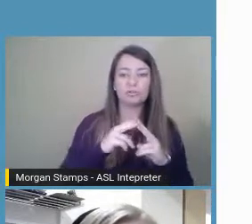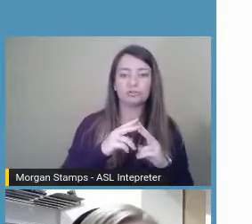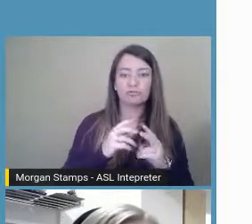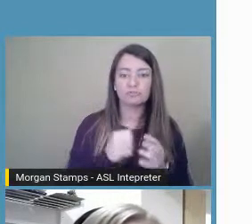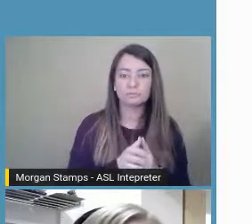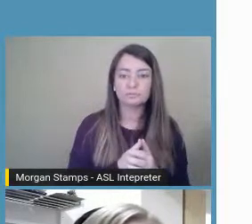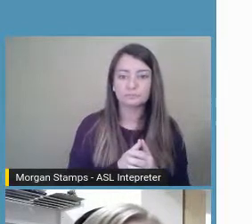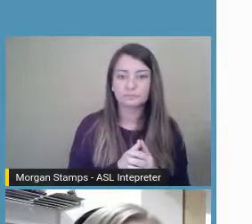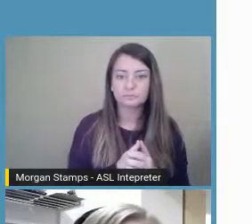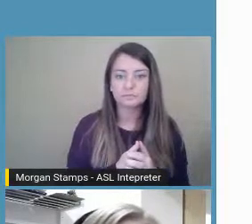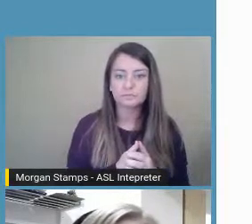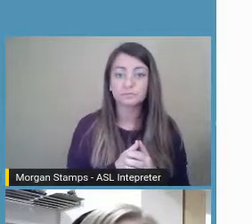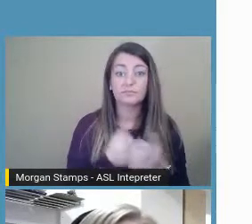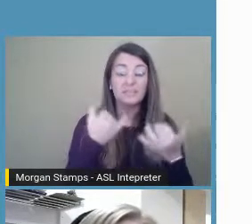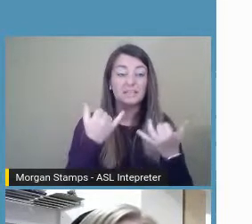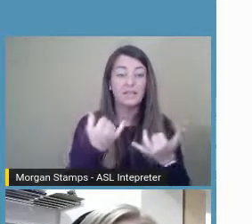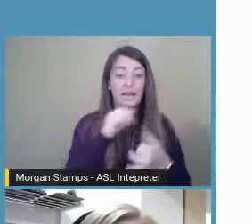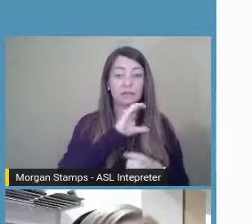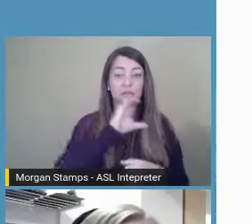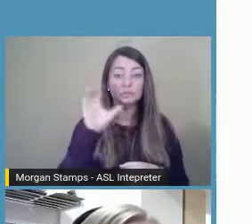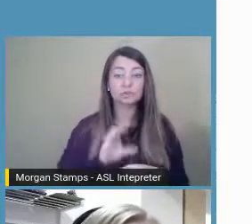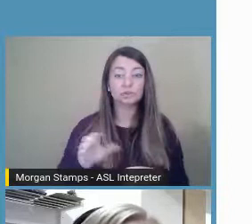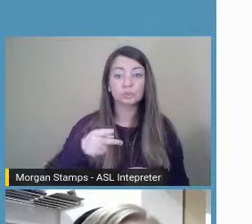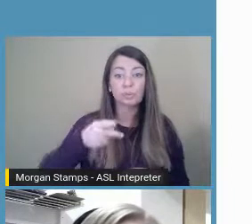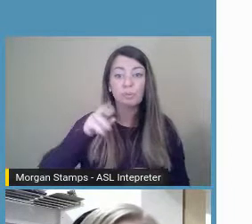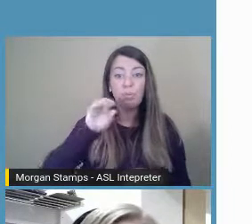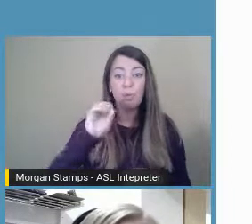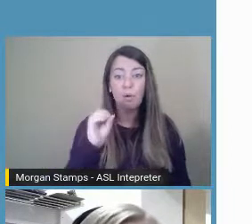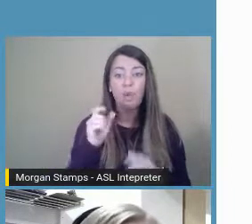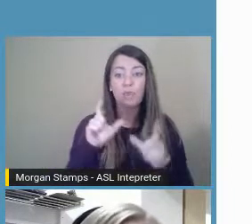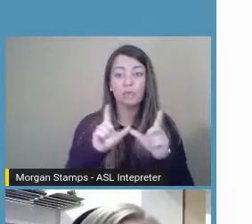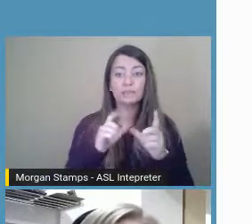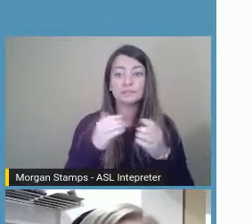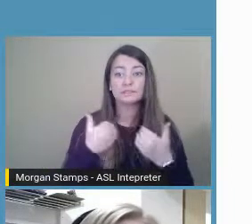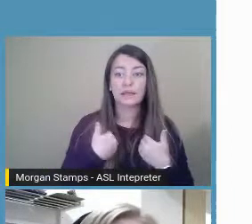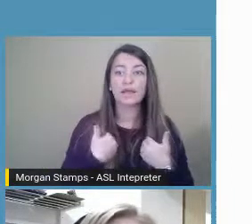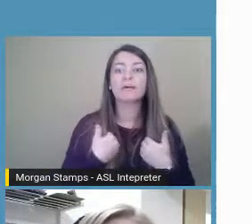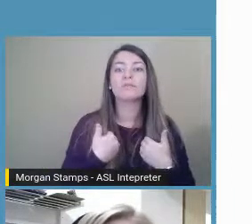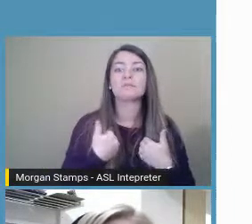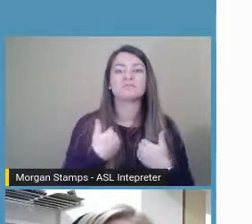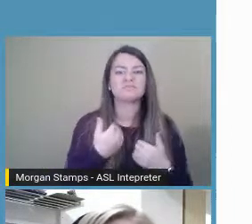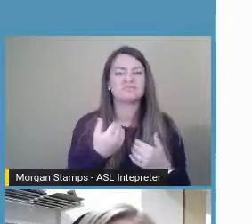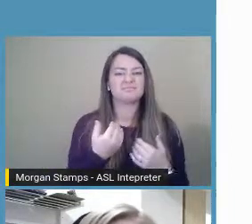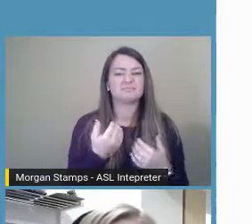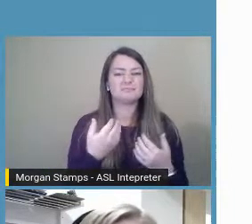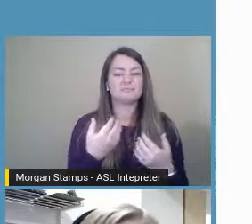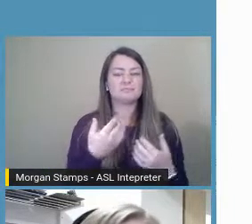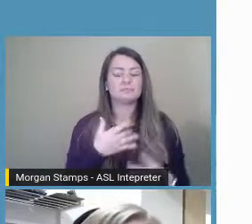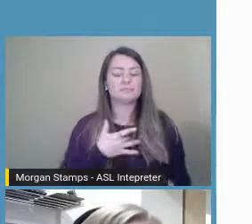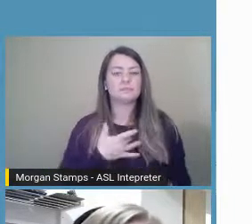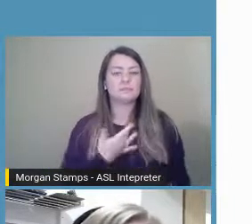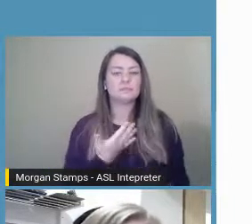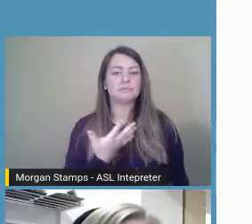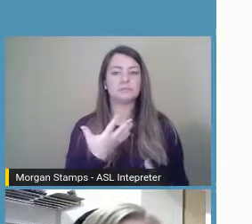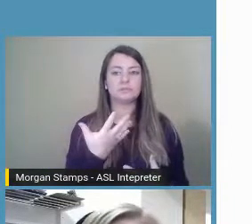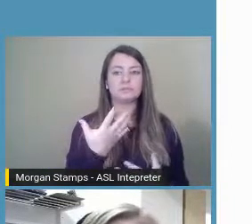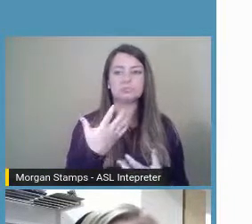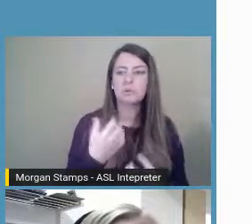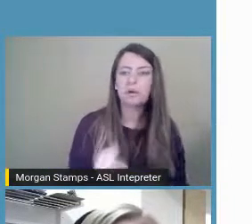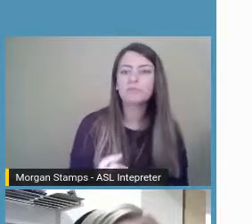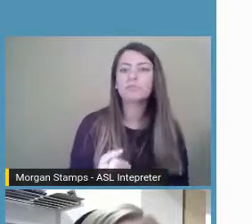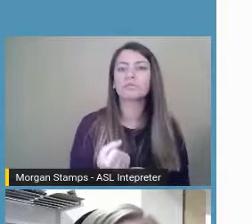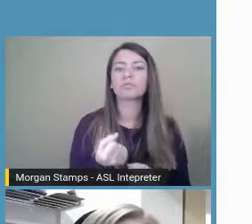with animal-themed cocktails such as the bee's knees and the salty dog, mixed up from home by a popular local bartender who had